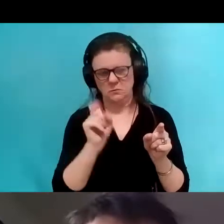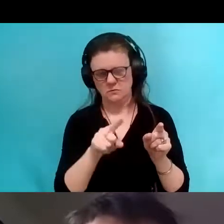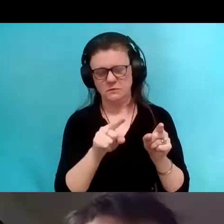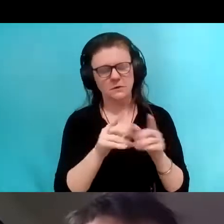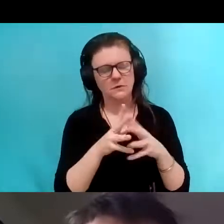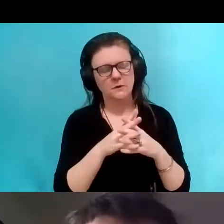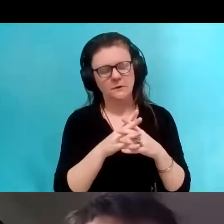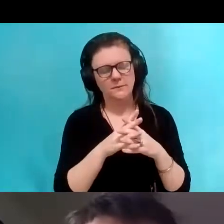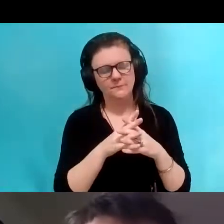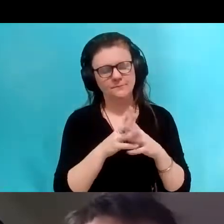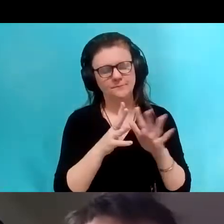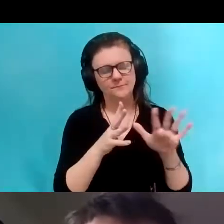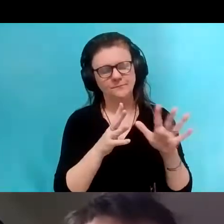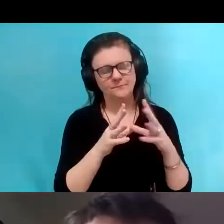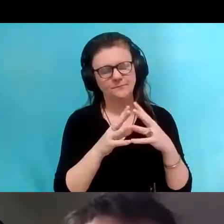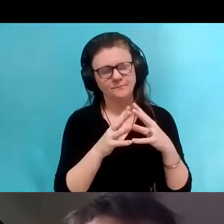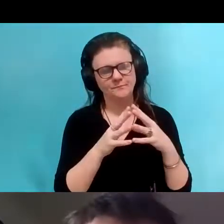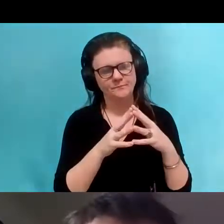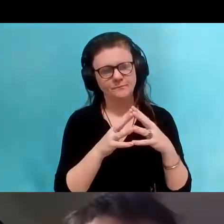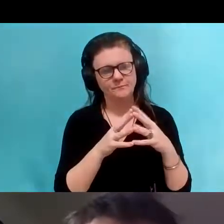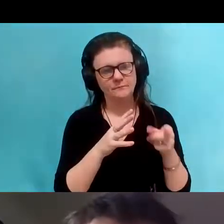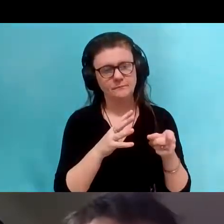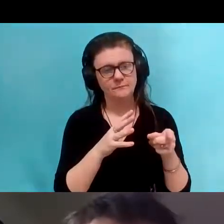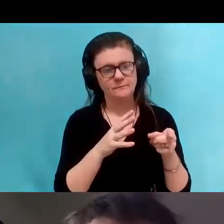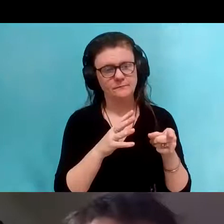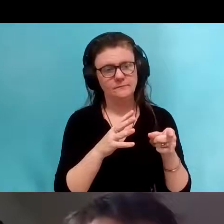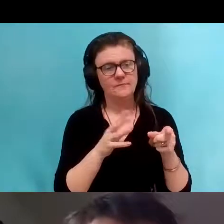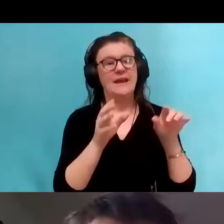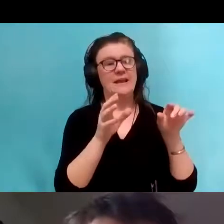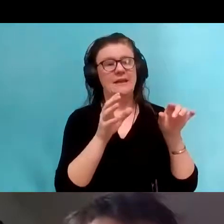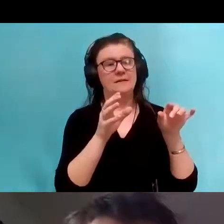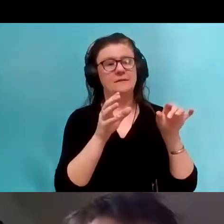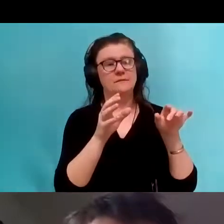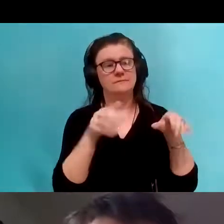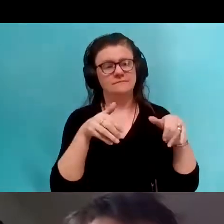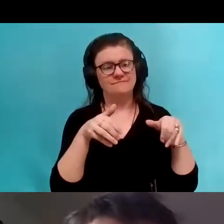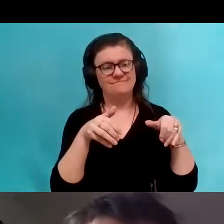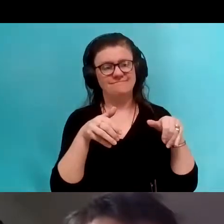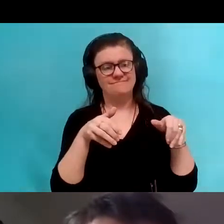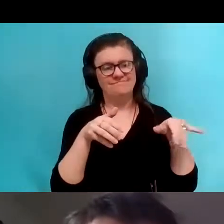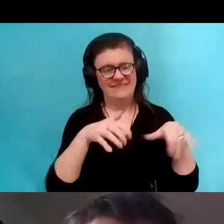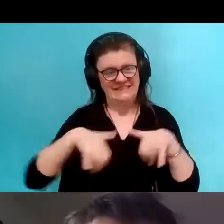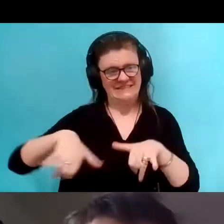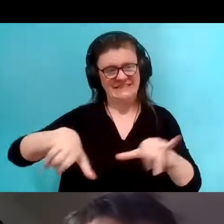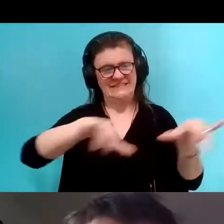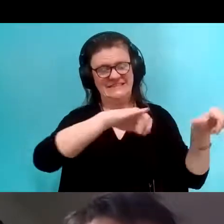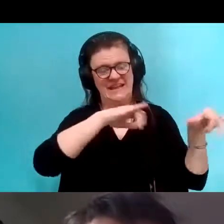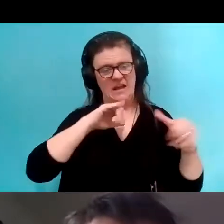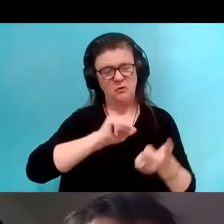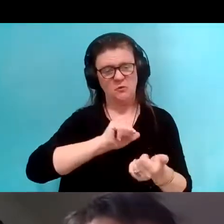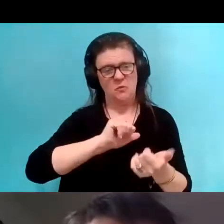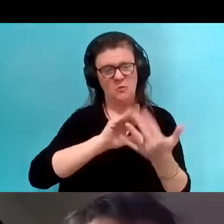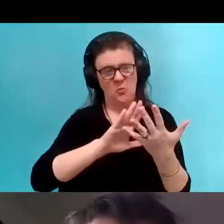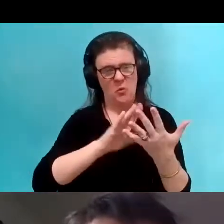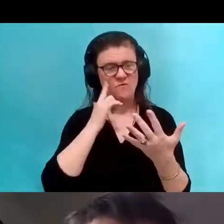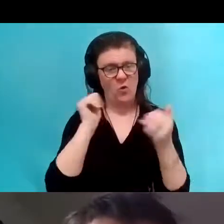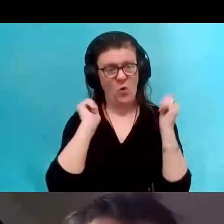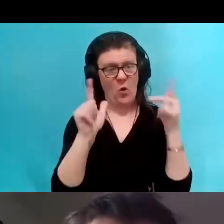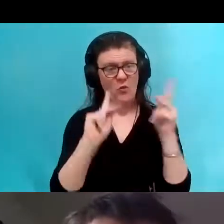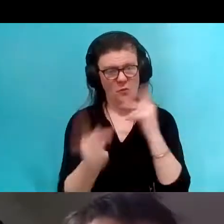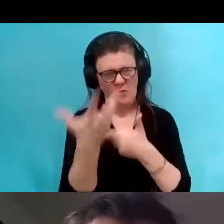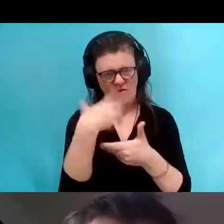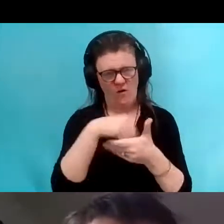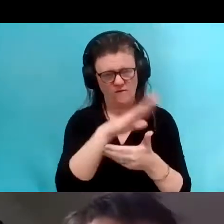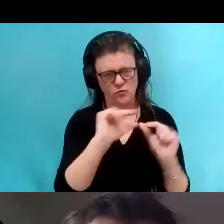how did you come up with a standardized methodology working with all of the various stakeholders that made up